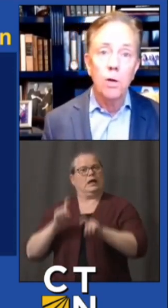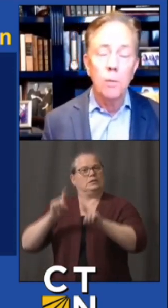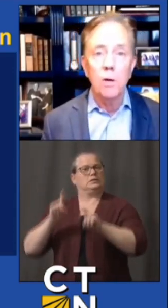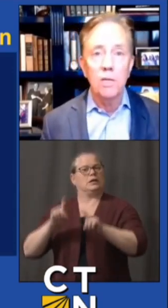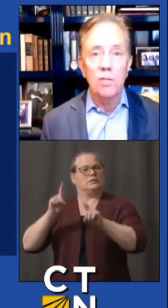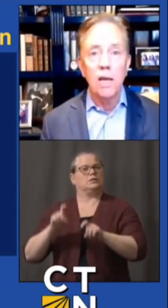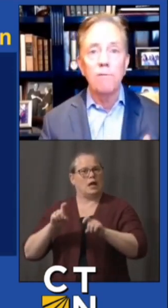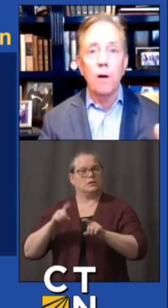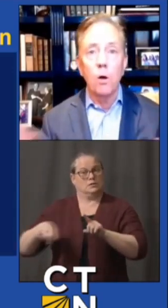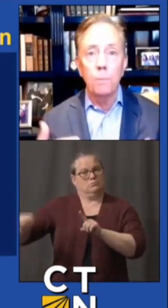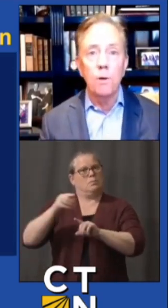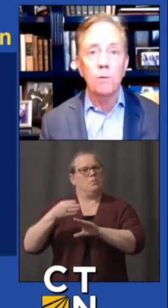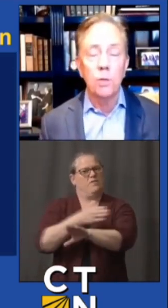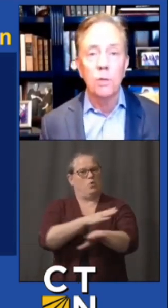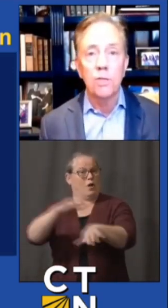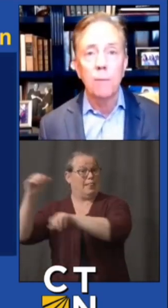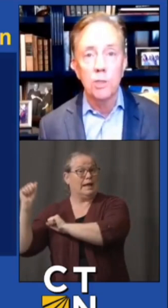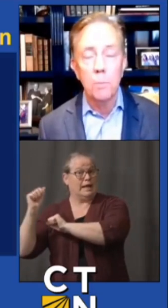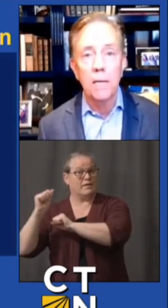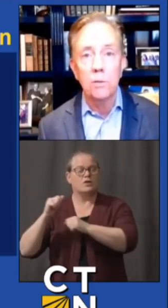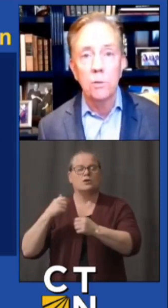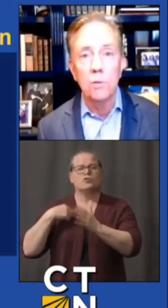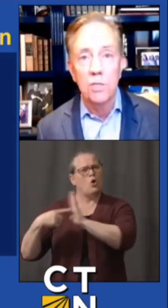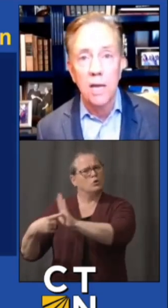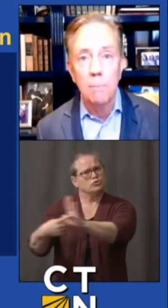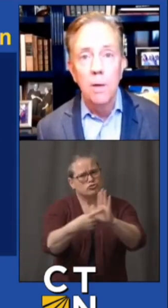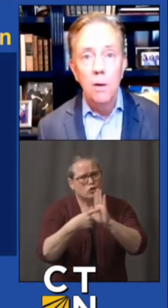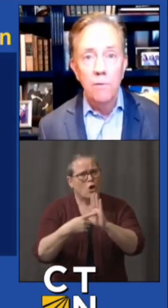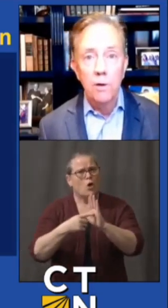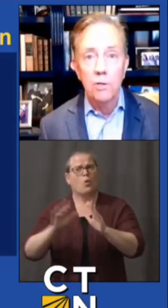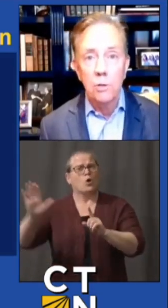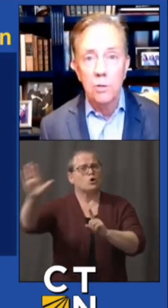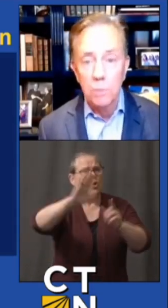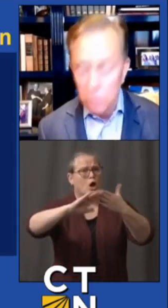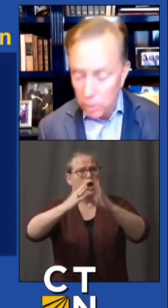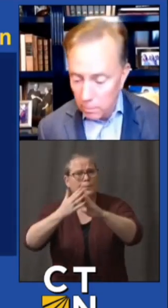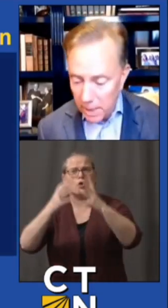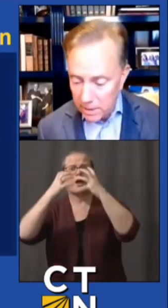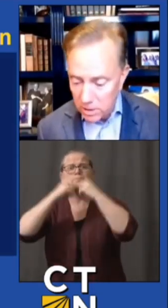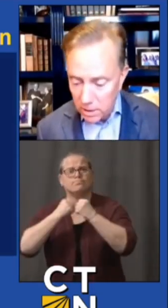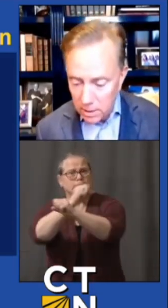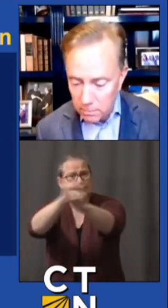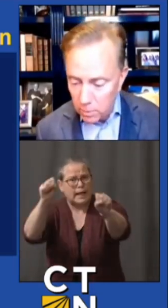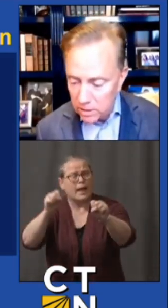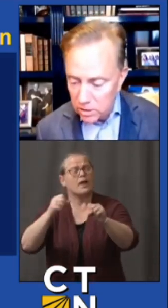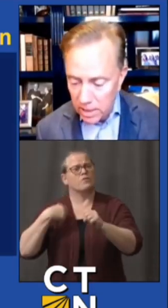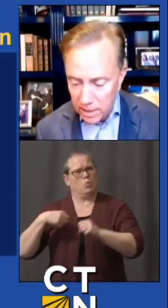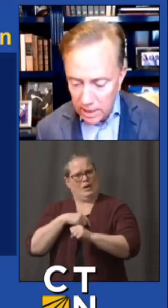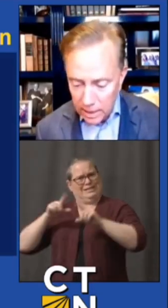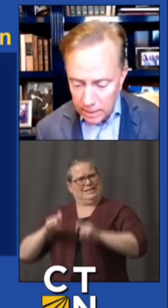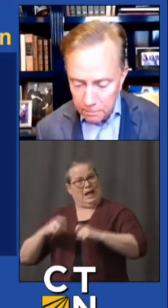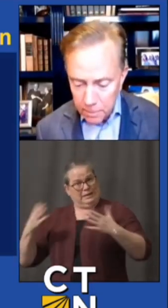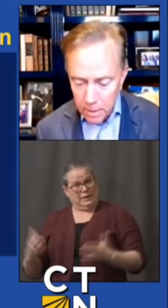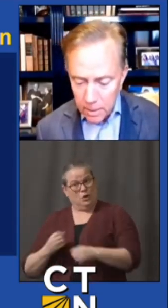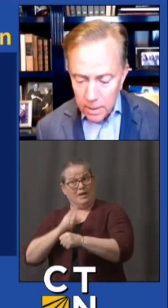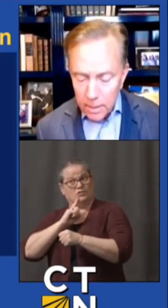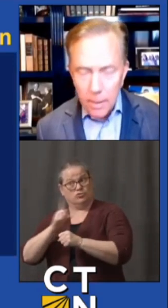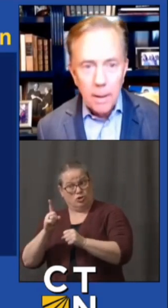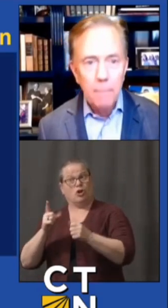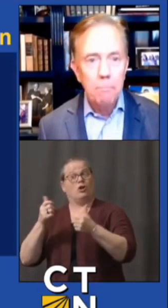your community safe. I hope you show the same respect and do the same for your students returning back to the great state of Connecticut.